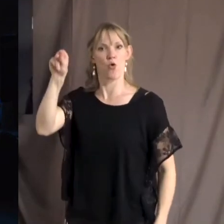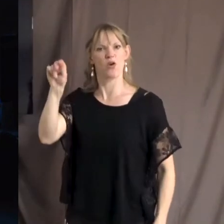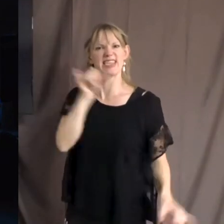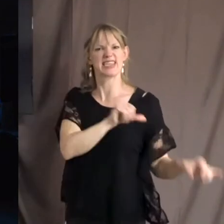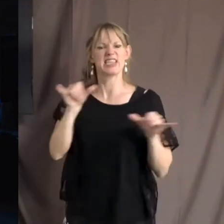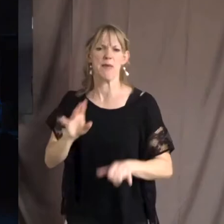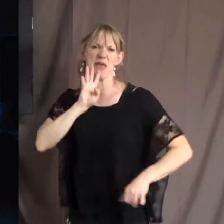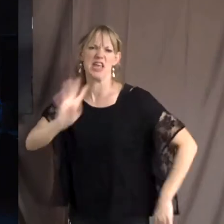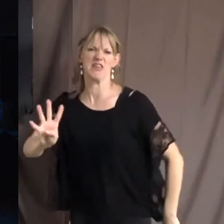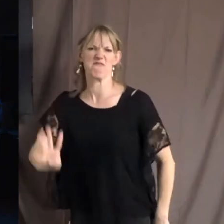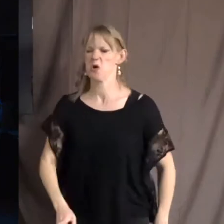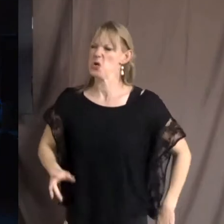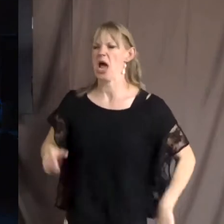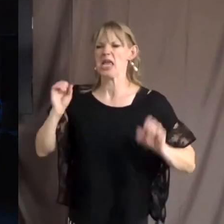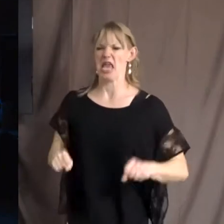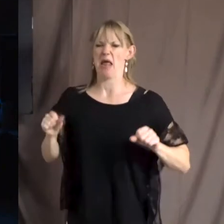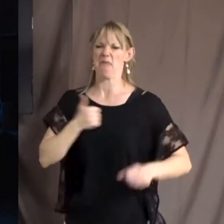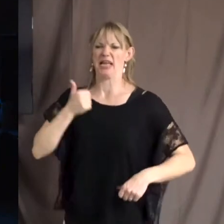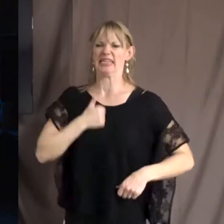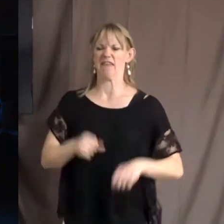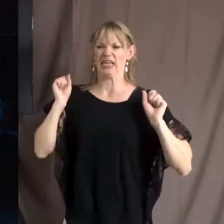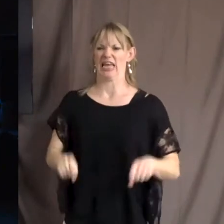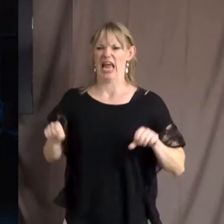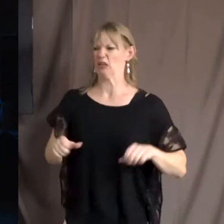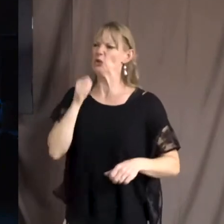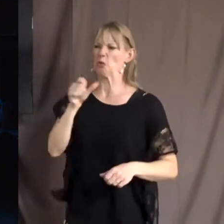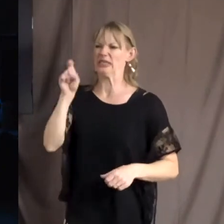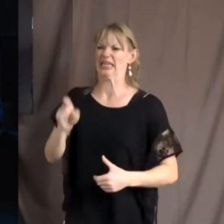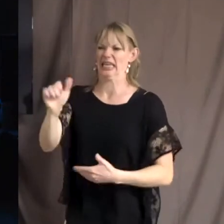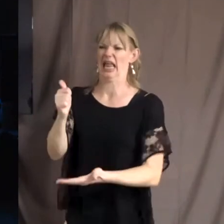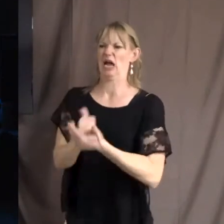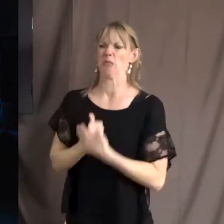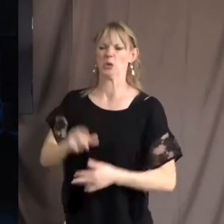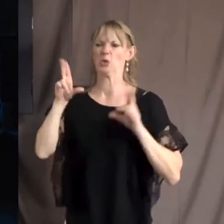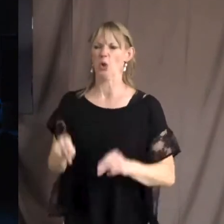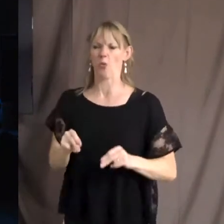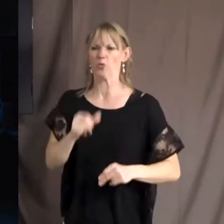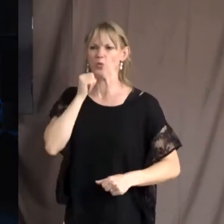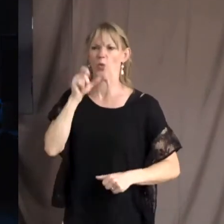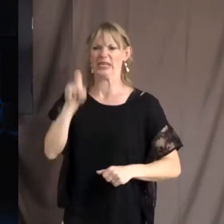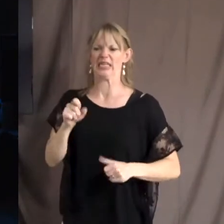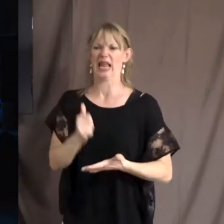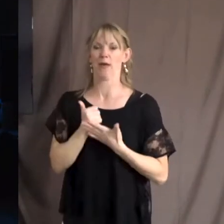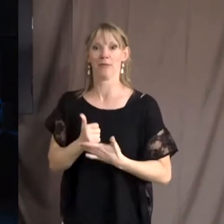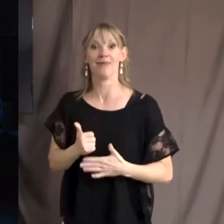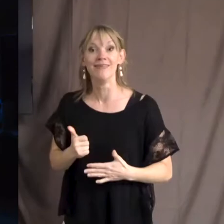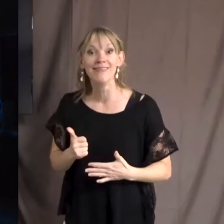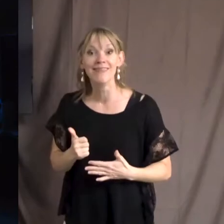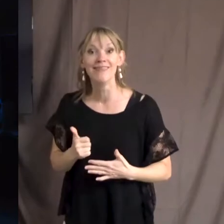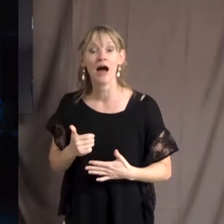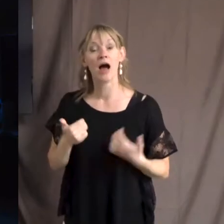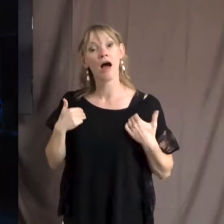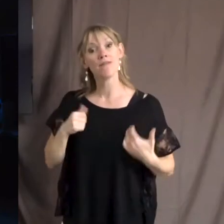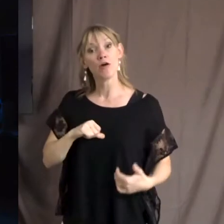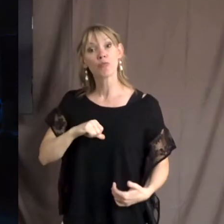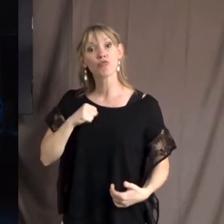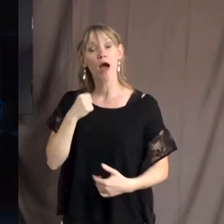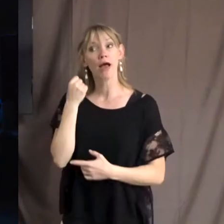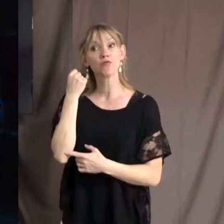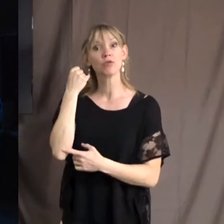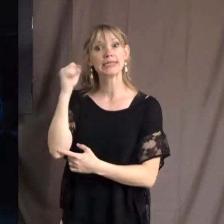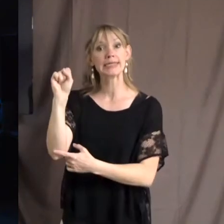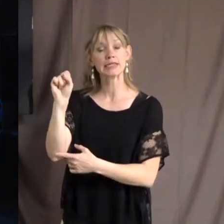do myself. I can do it myself. I don't need anybody's help. I don't need help. Like we've got this prideful resistance